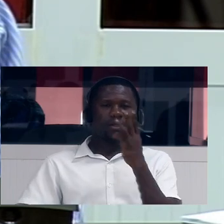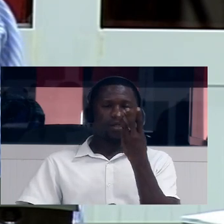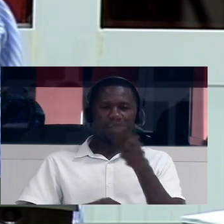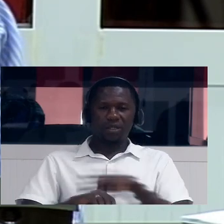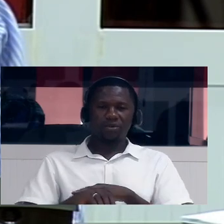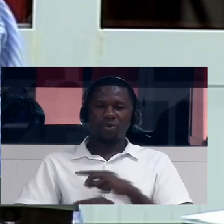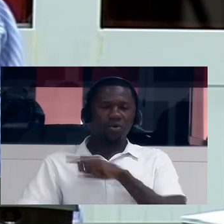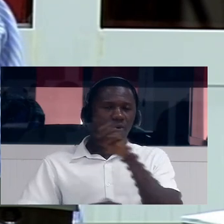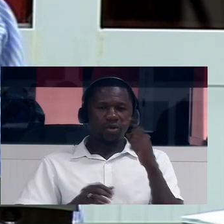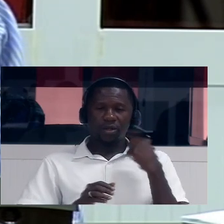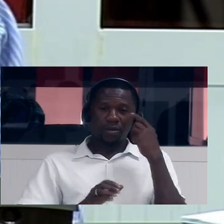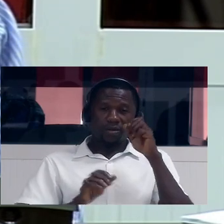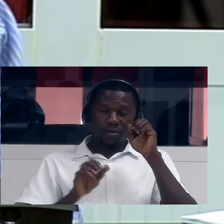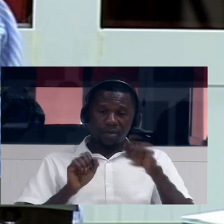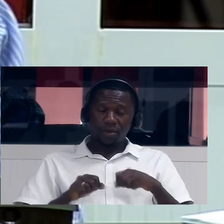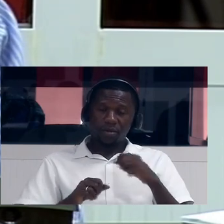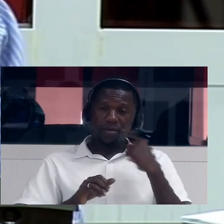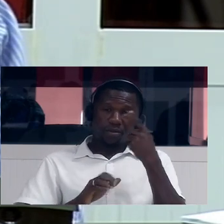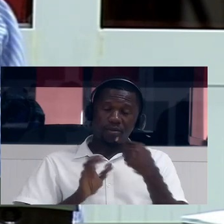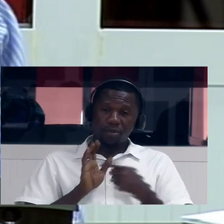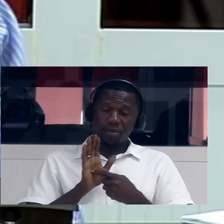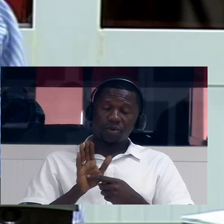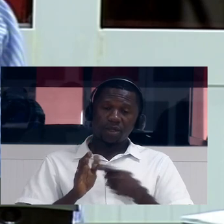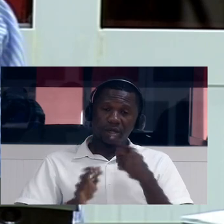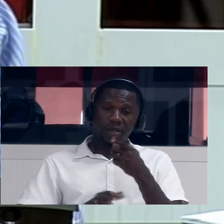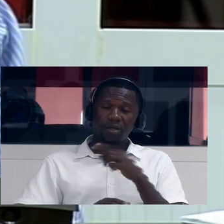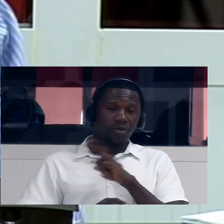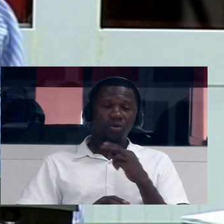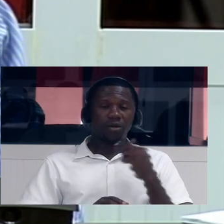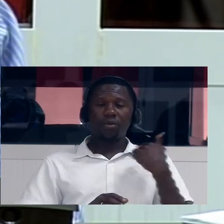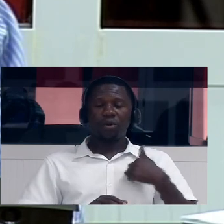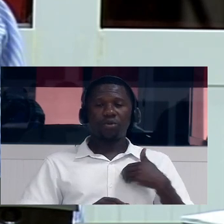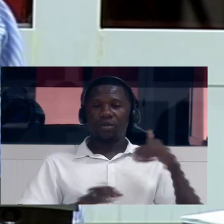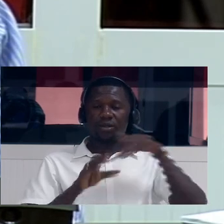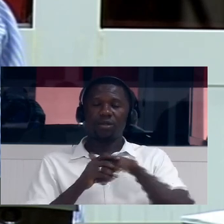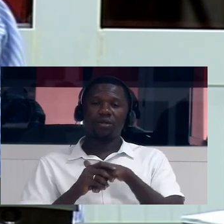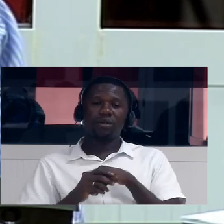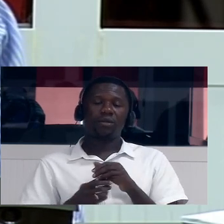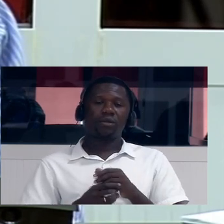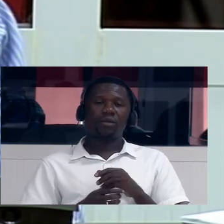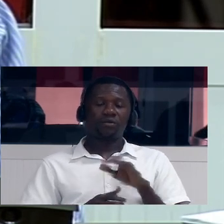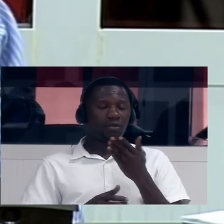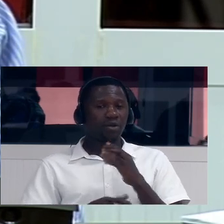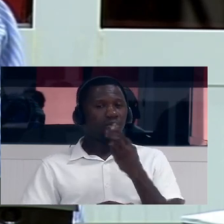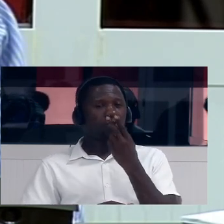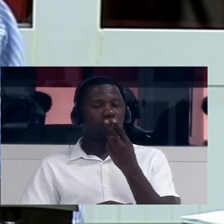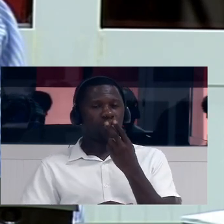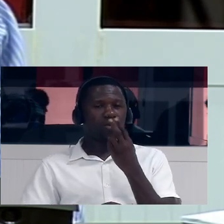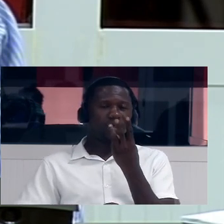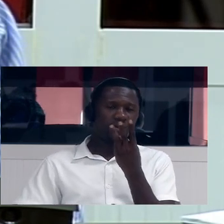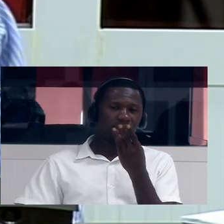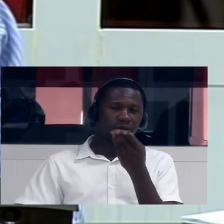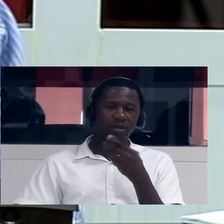she identified were certainly not the people involved in that. Because in fact, two or three of them that she